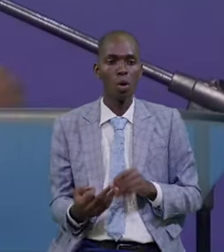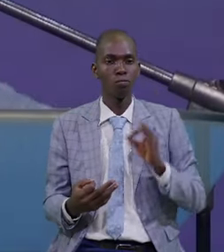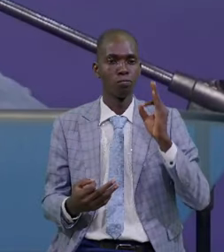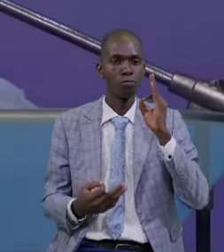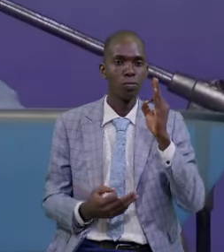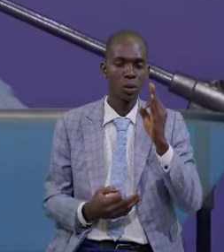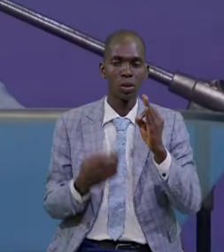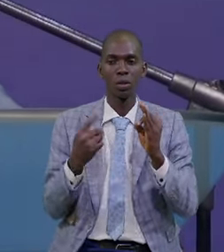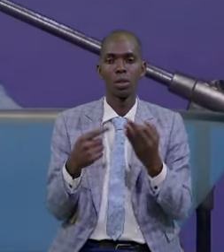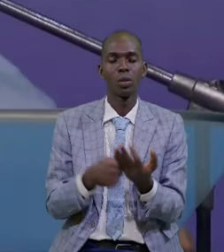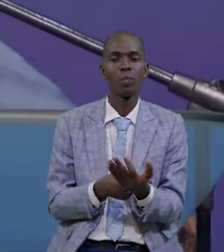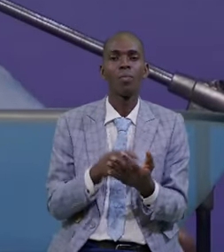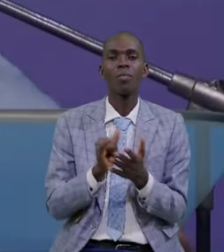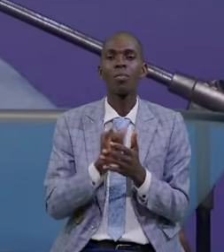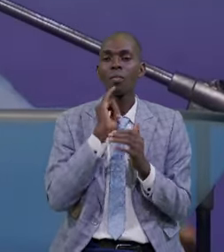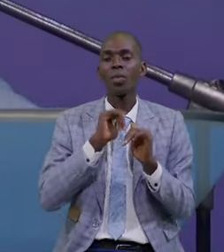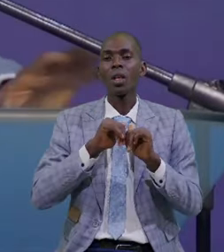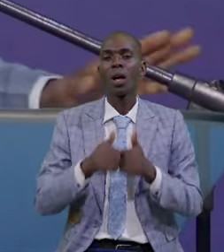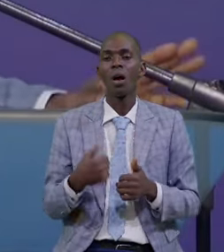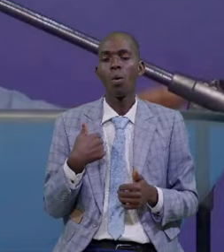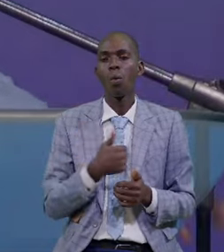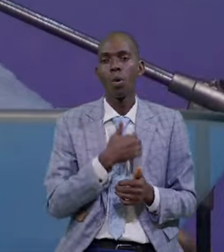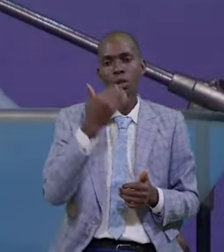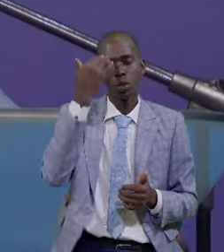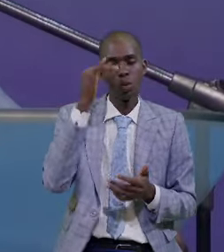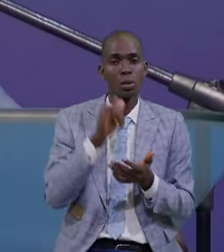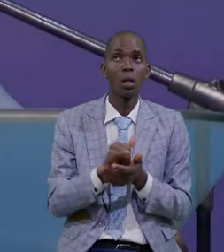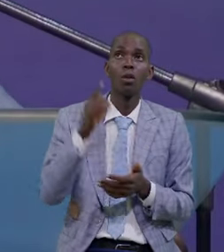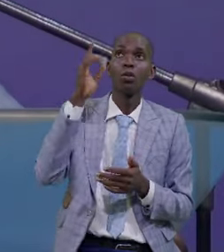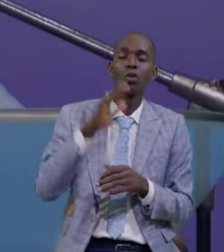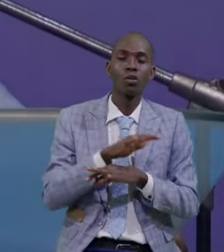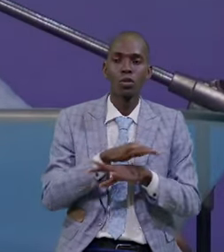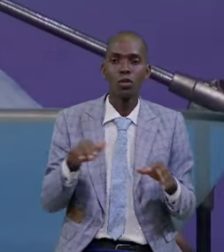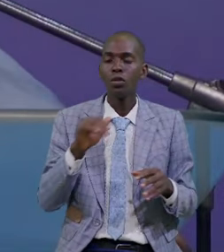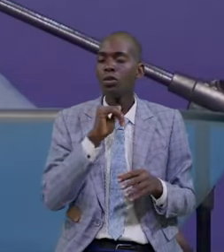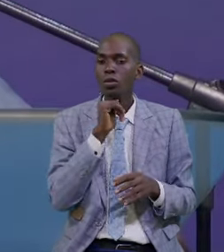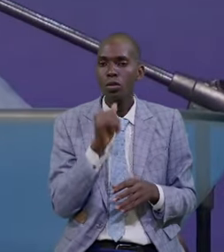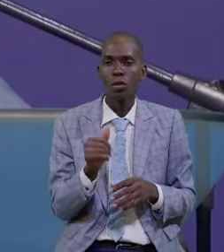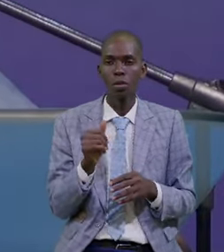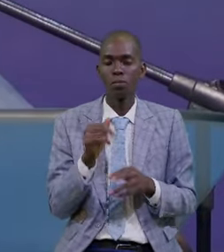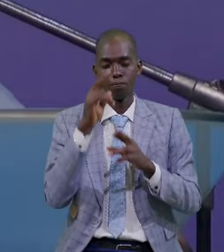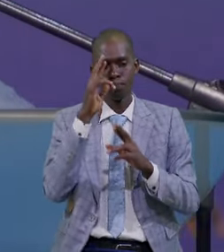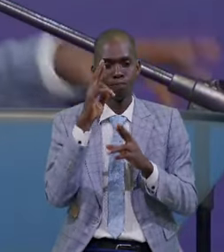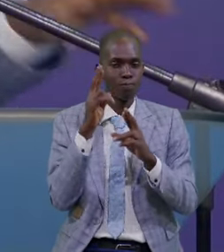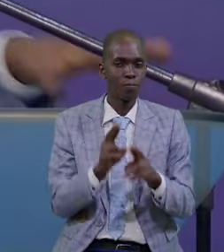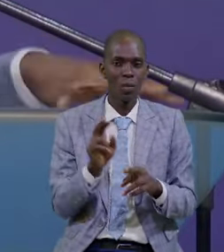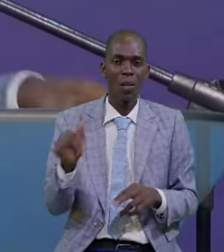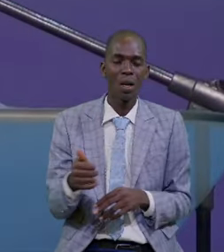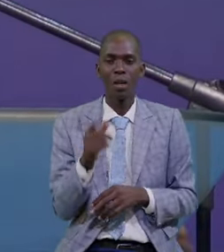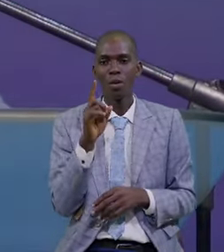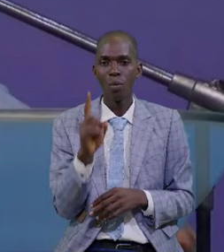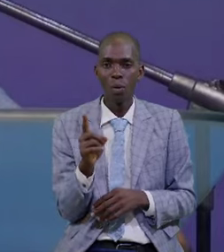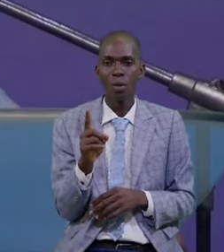know that God doesn't expect anyone, any minister, any servant in